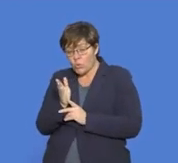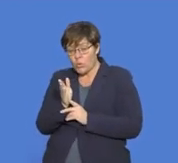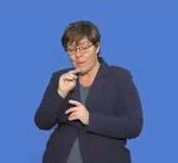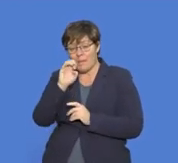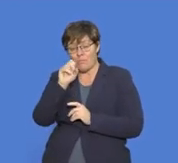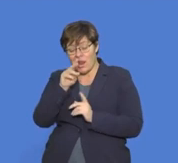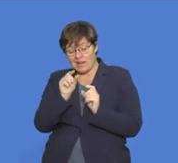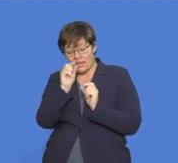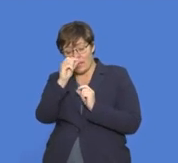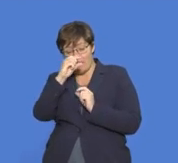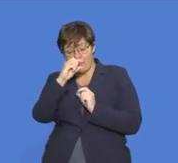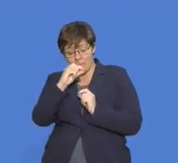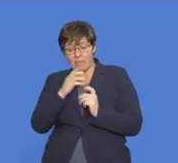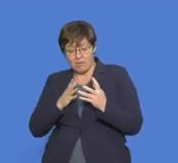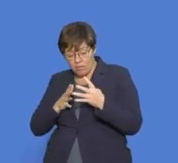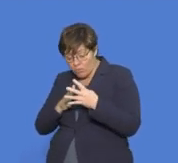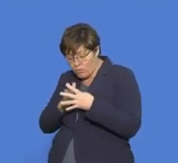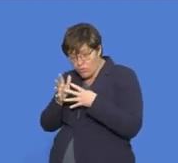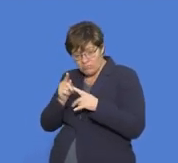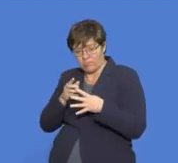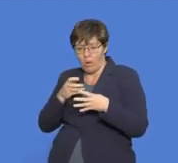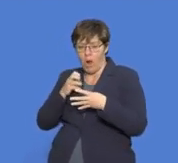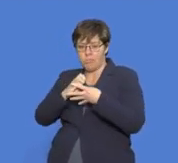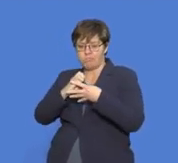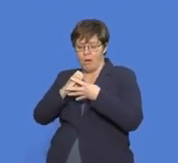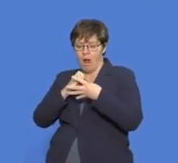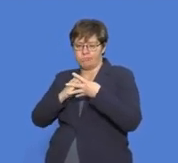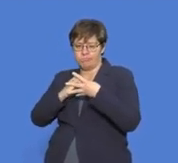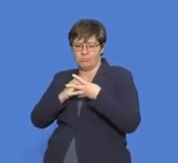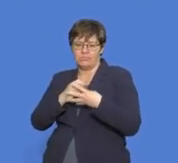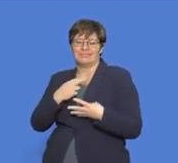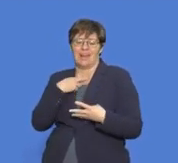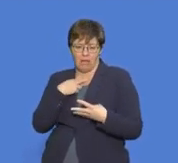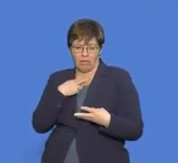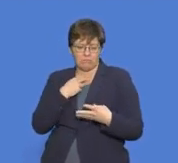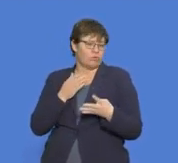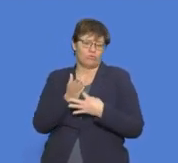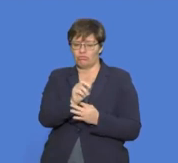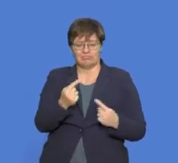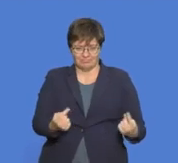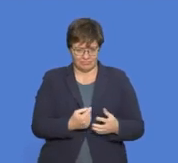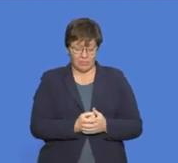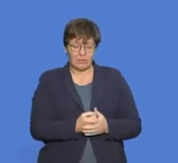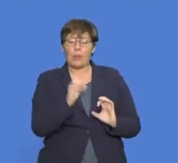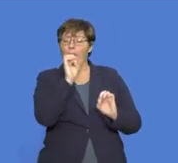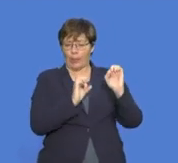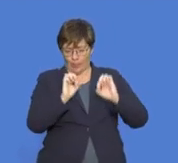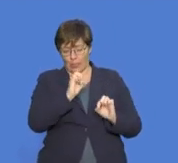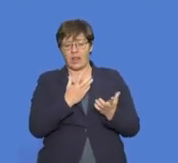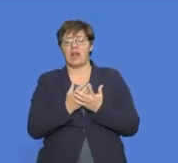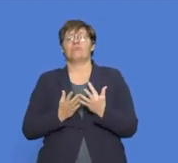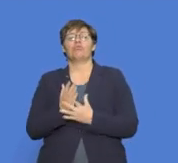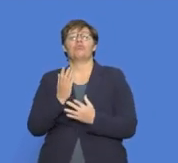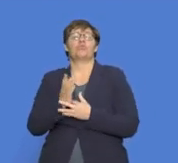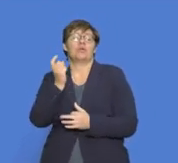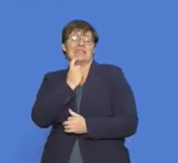membrane. So large molecules can't fit through the membrane, but smaller molecules can, and that's